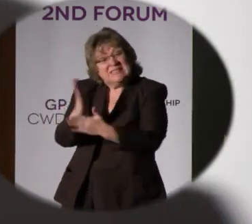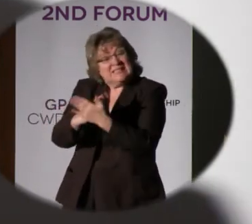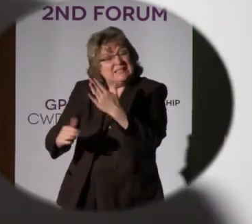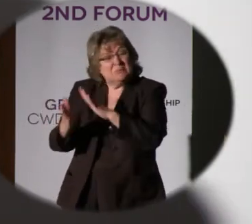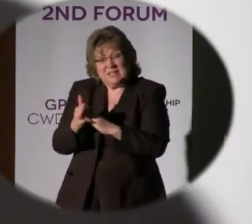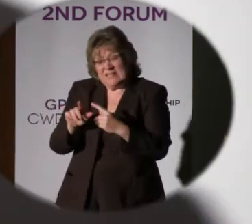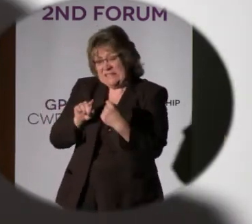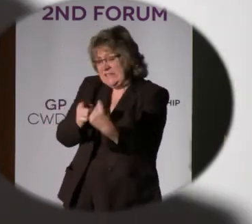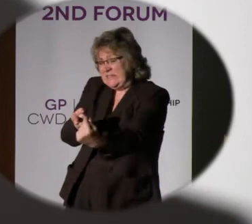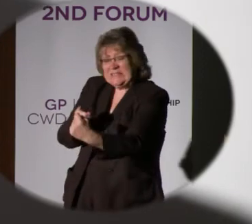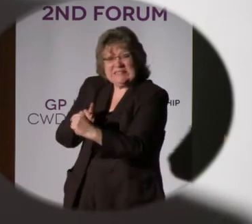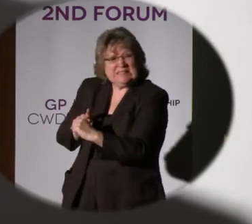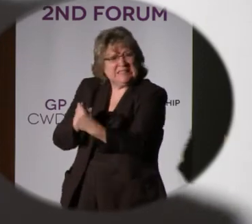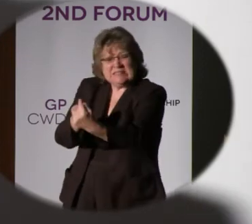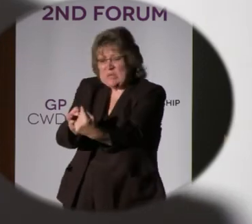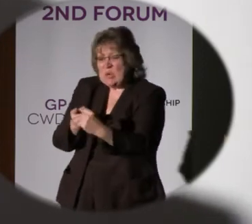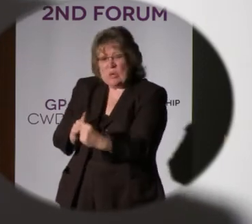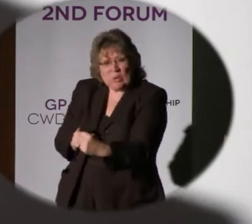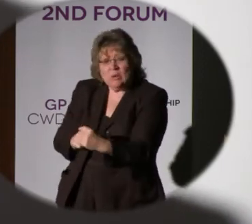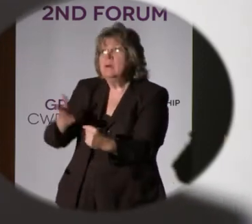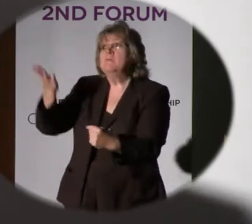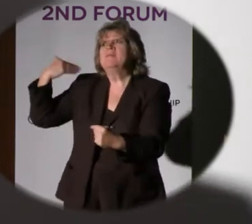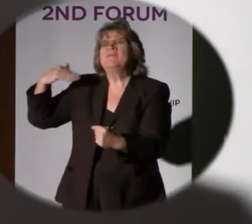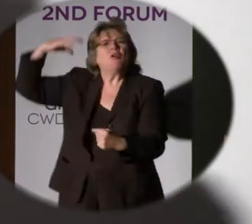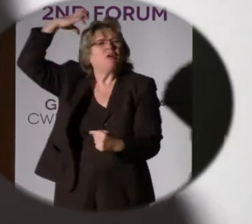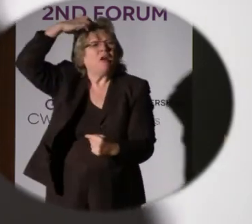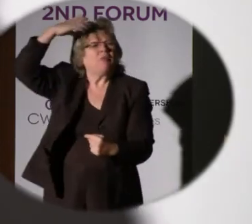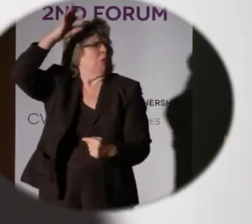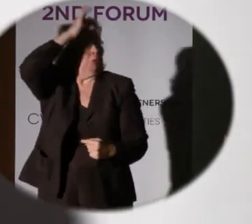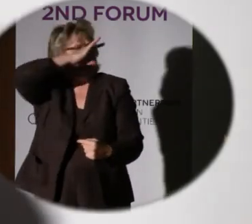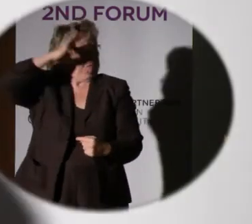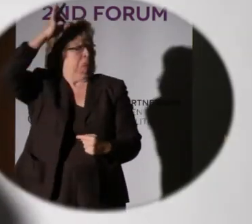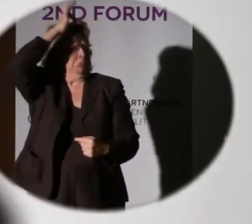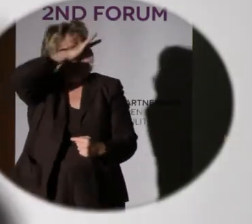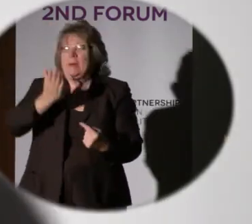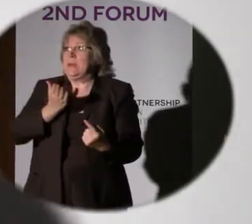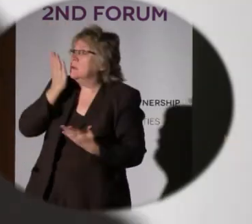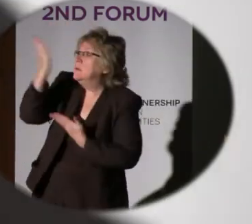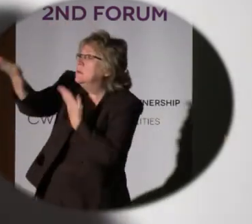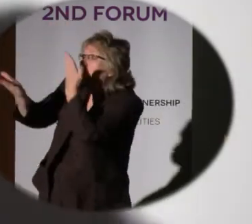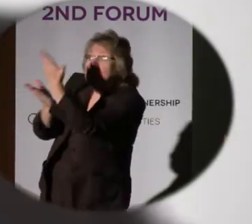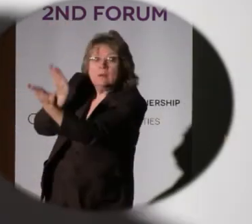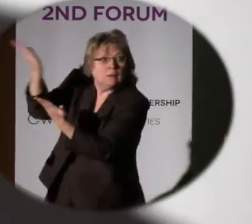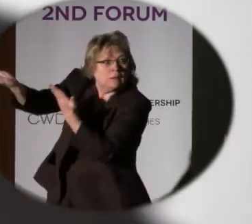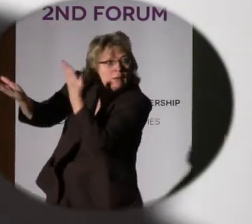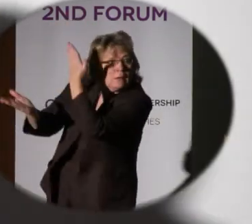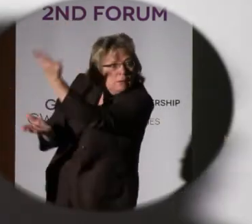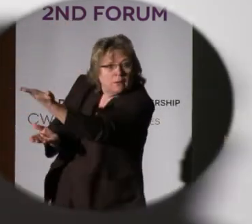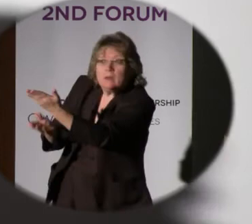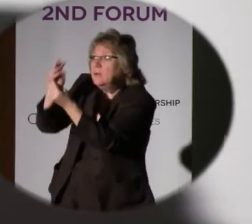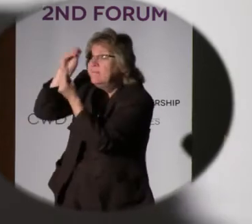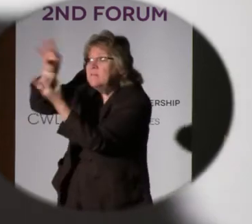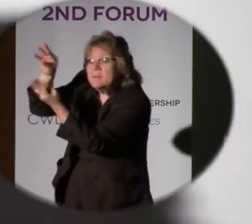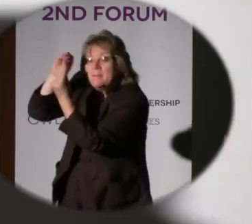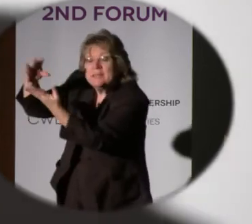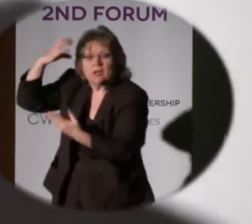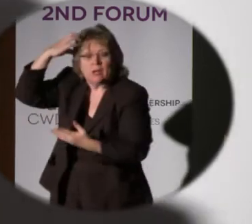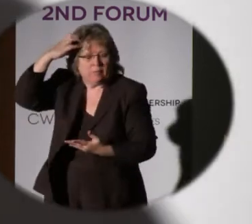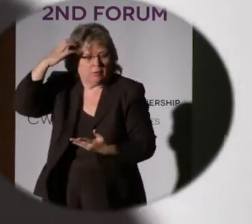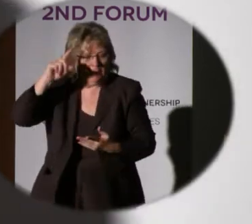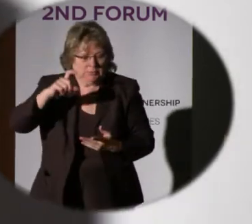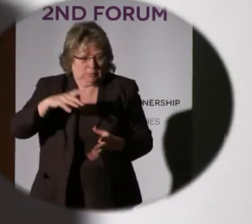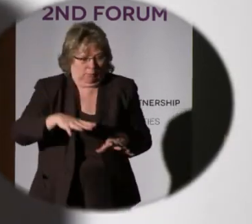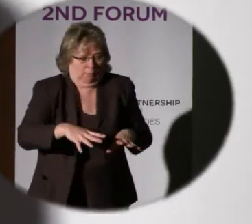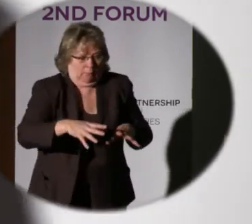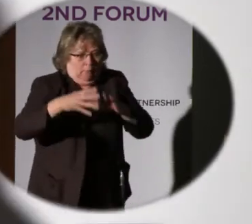national agenda, and the government was summoned to respond to them. The children with disabilities in the